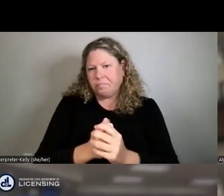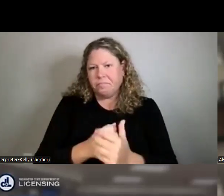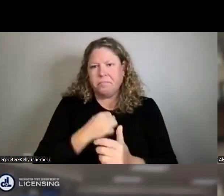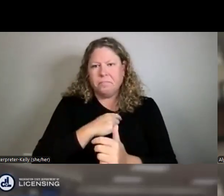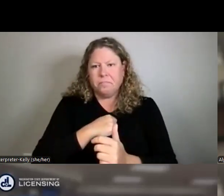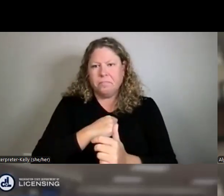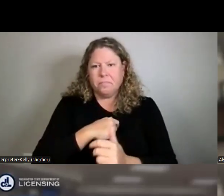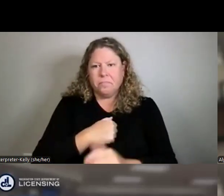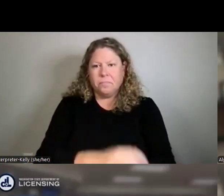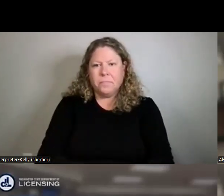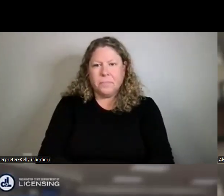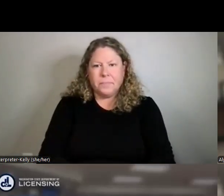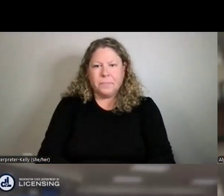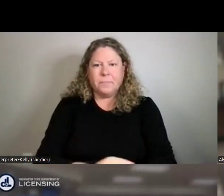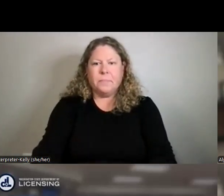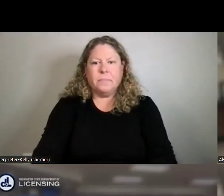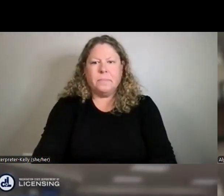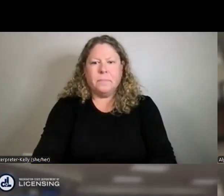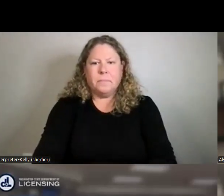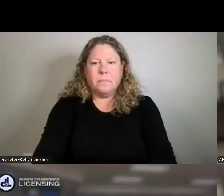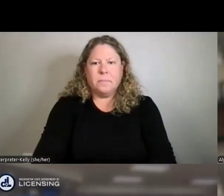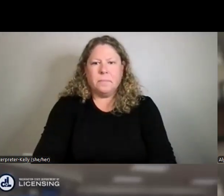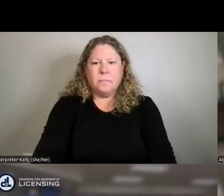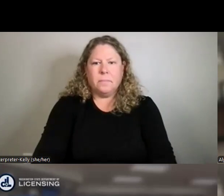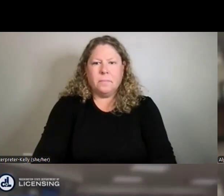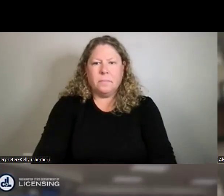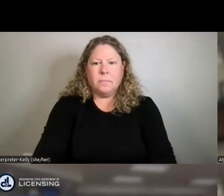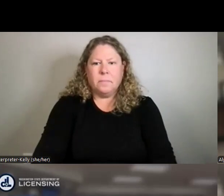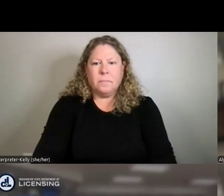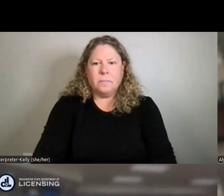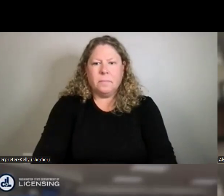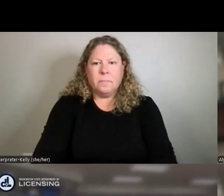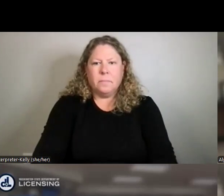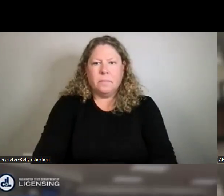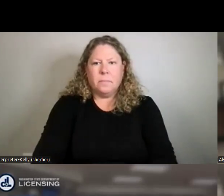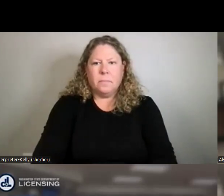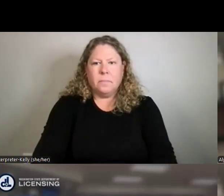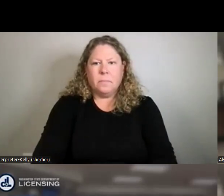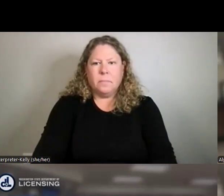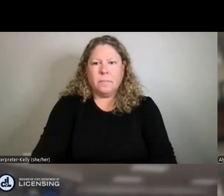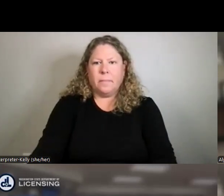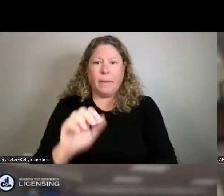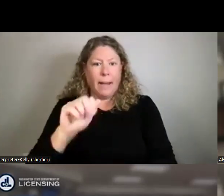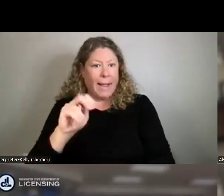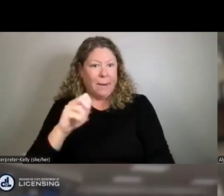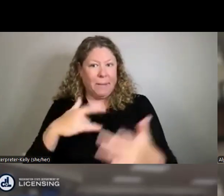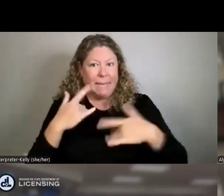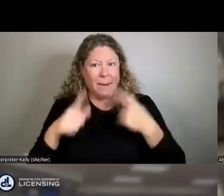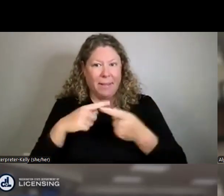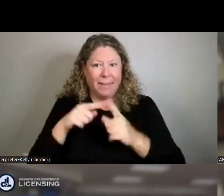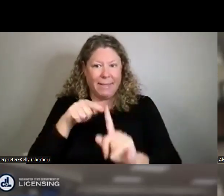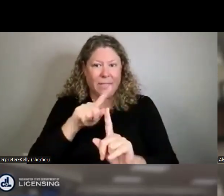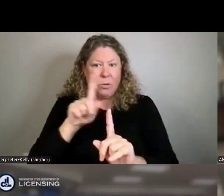Thank you. I'm really excited about this. question. Was there any pushback